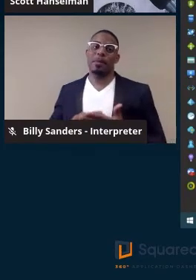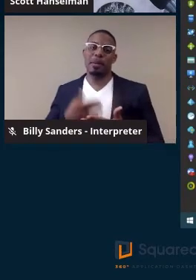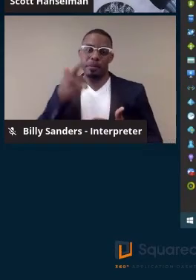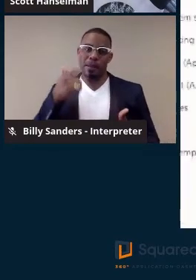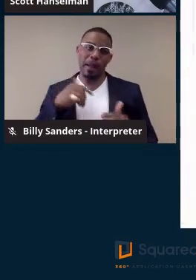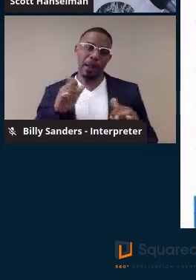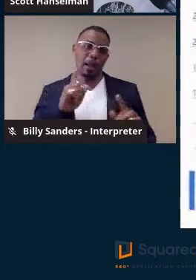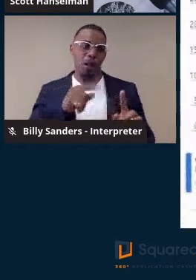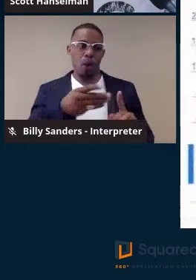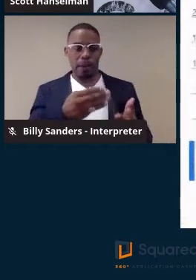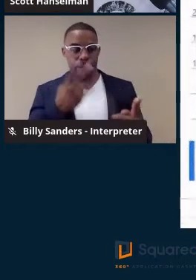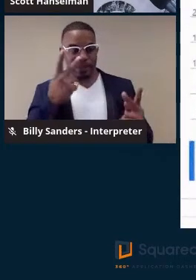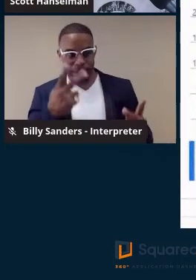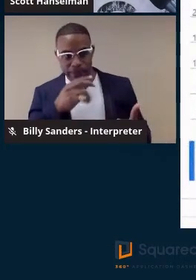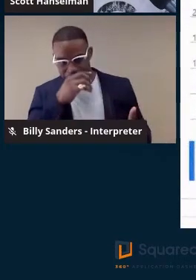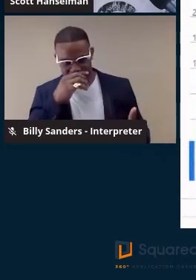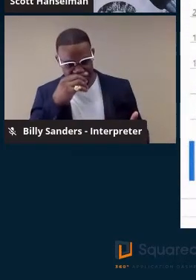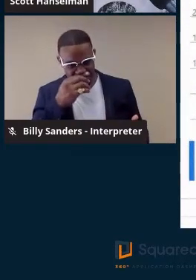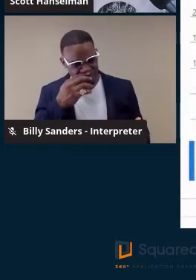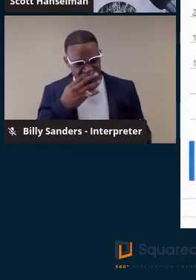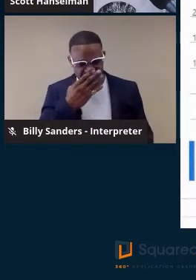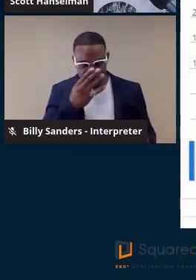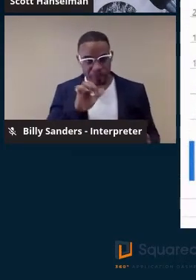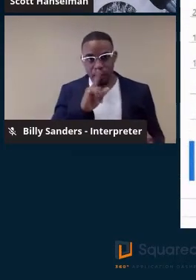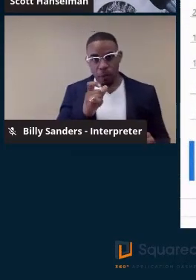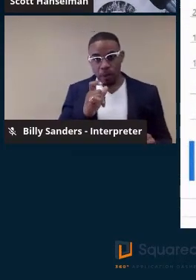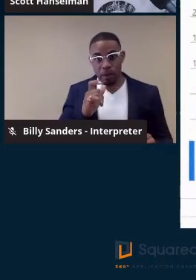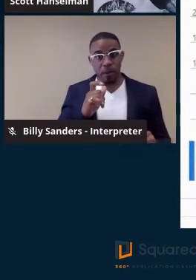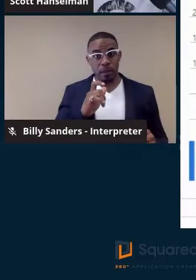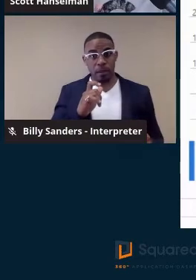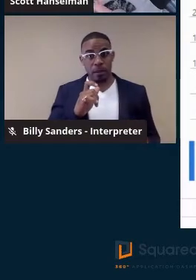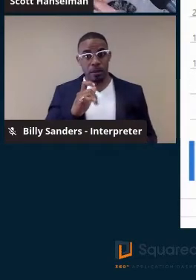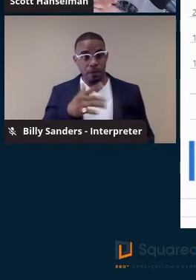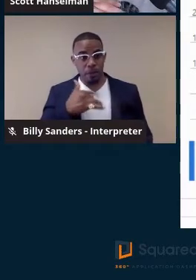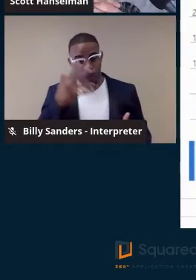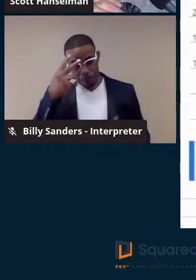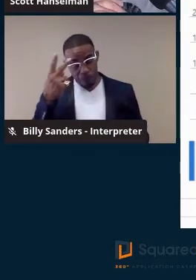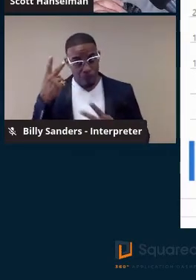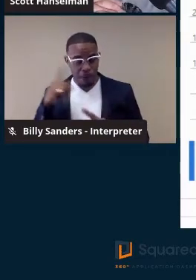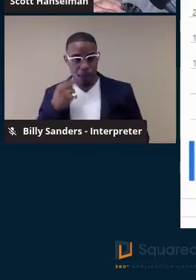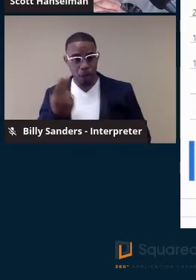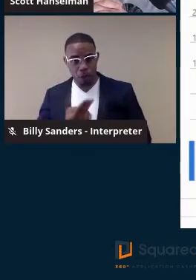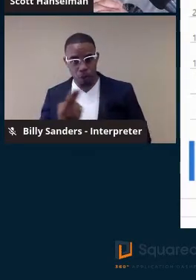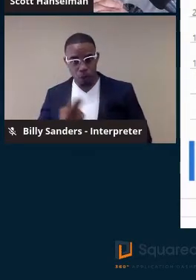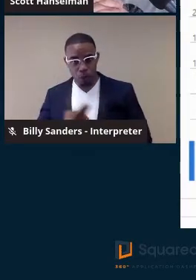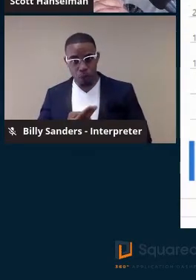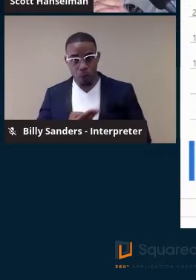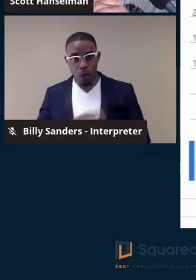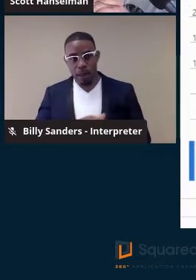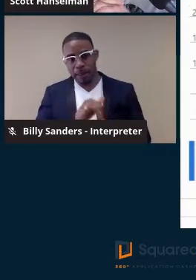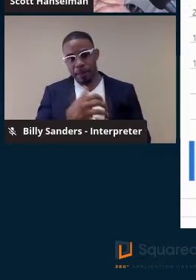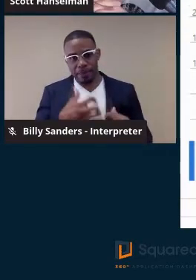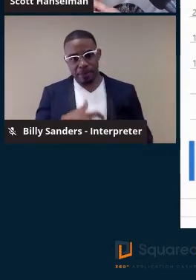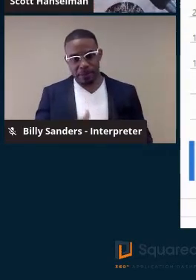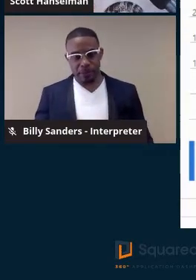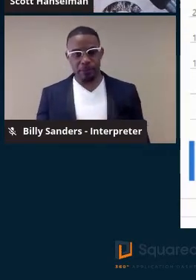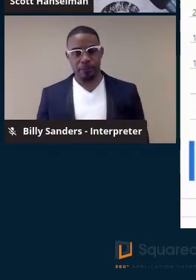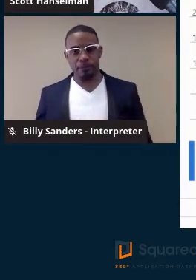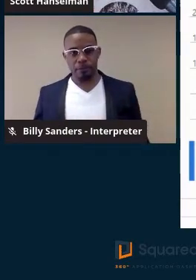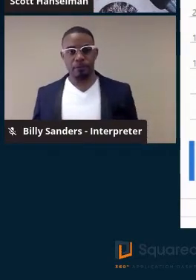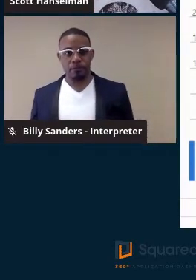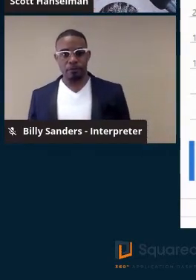go here and see that only 50% of the memory is being used on that machine,